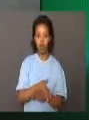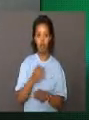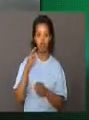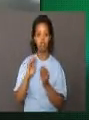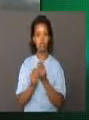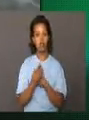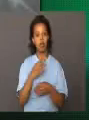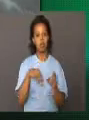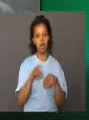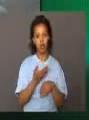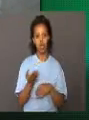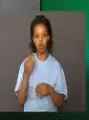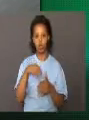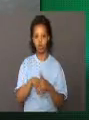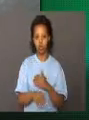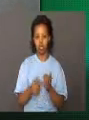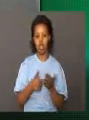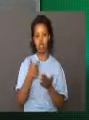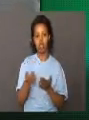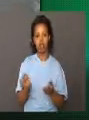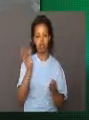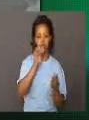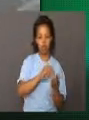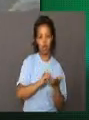where activated sludge is added.